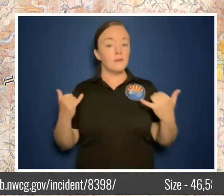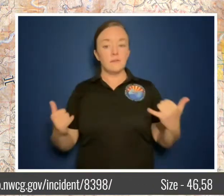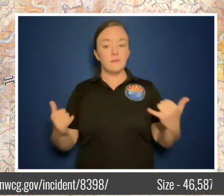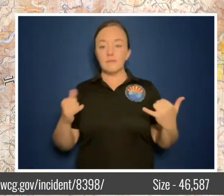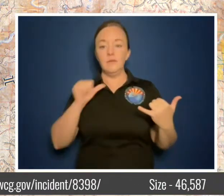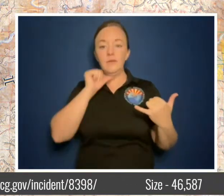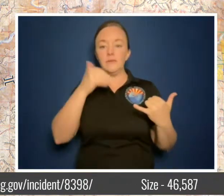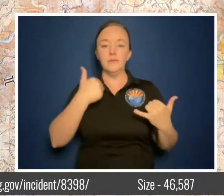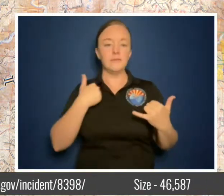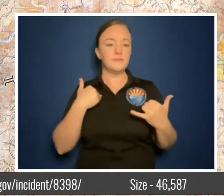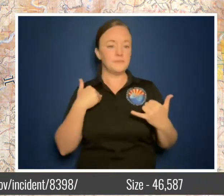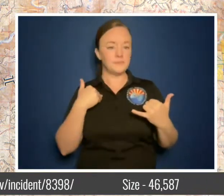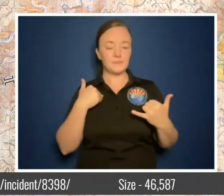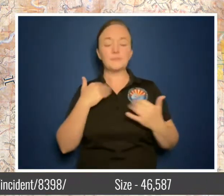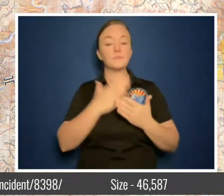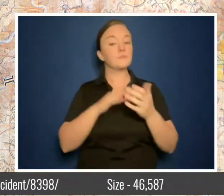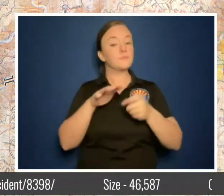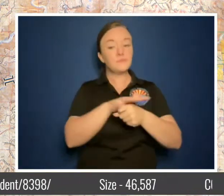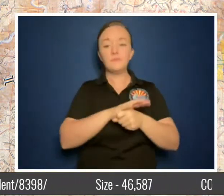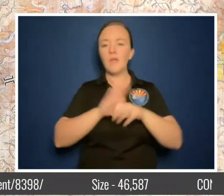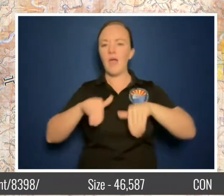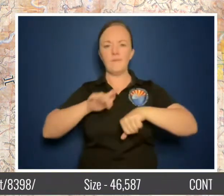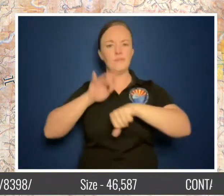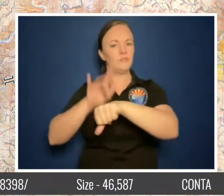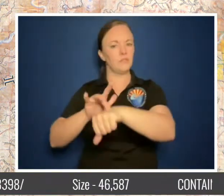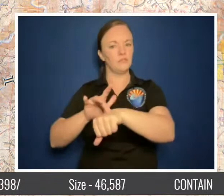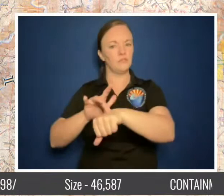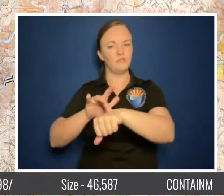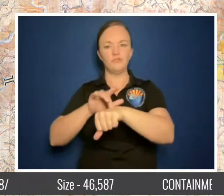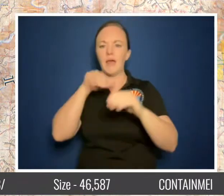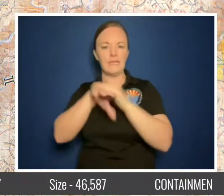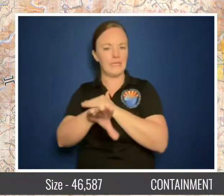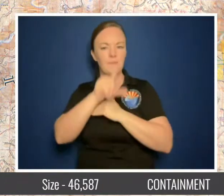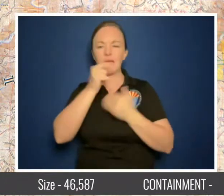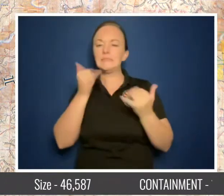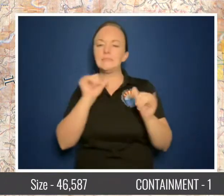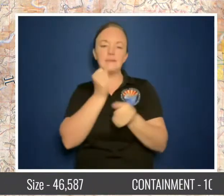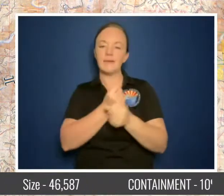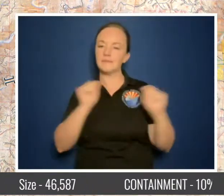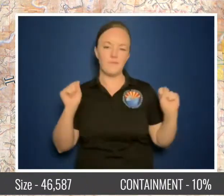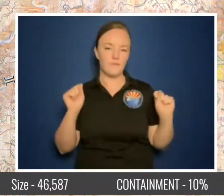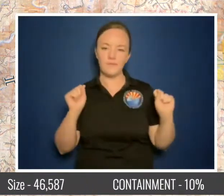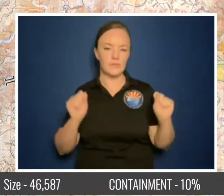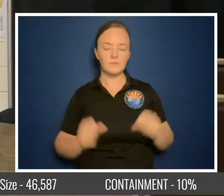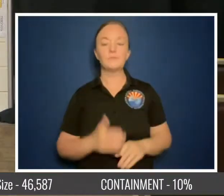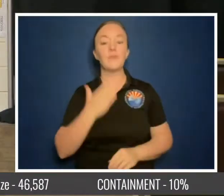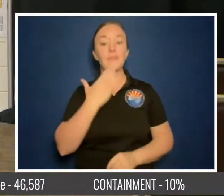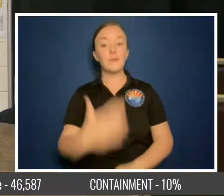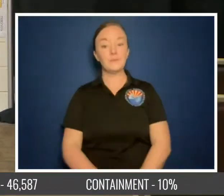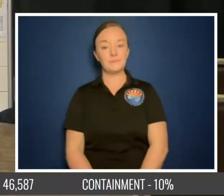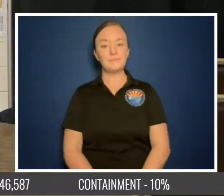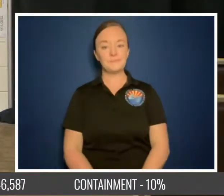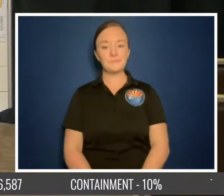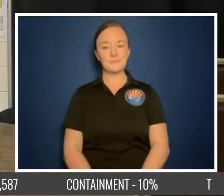can't get into yet because it's still not safe for them to do so. Thank you.